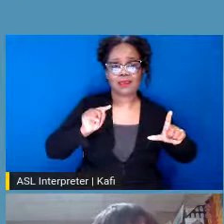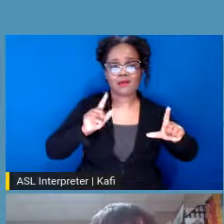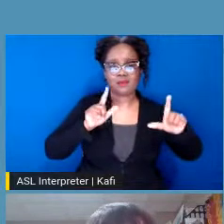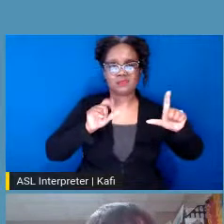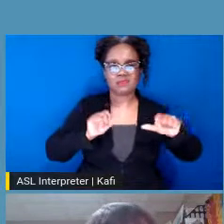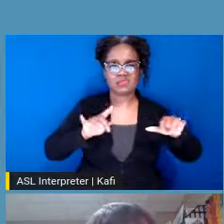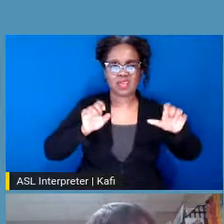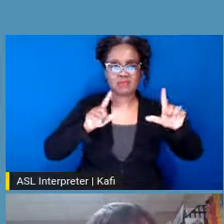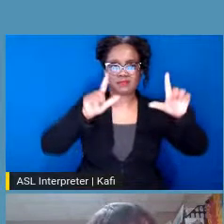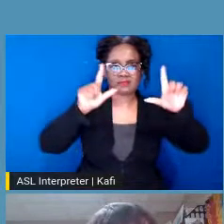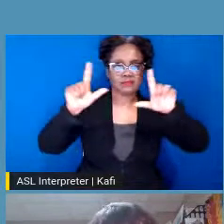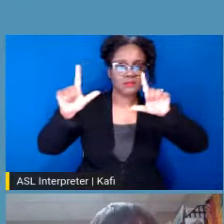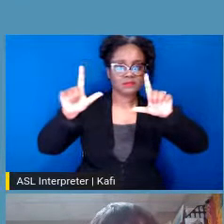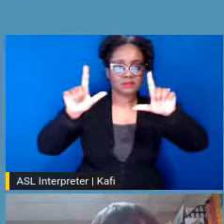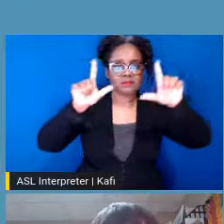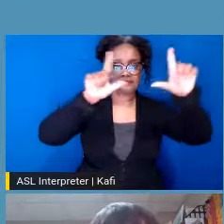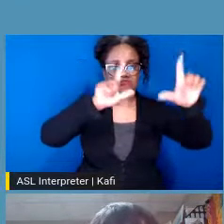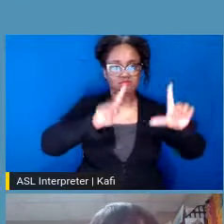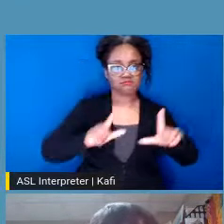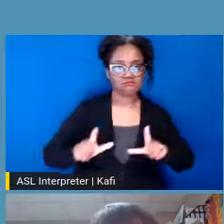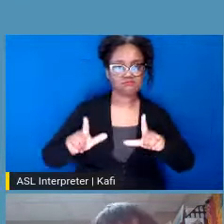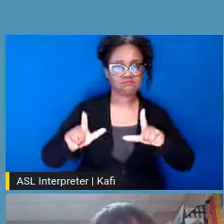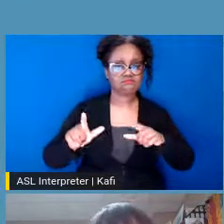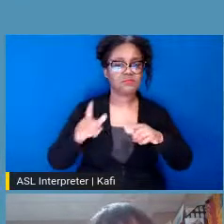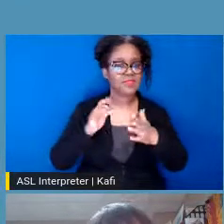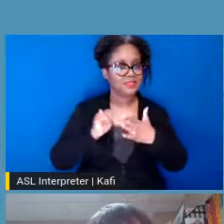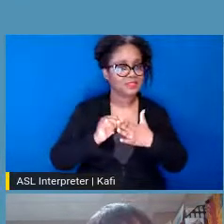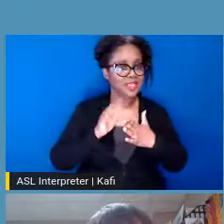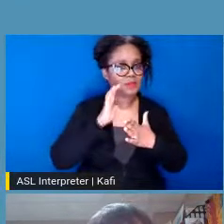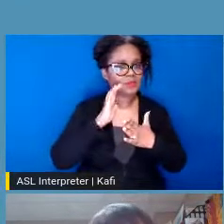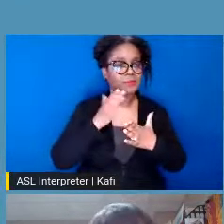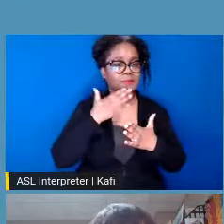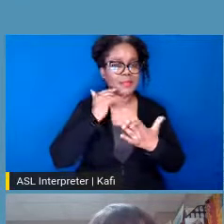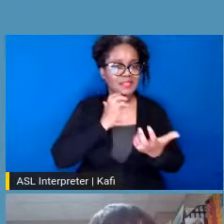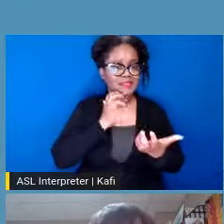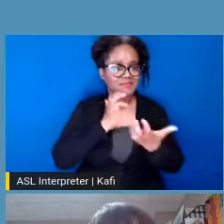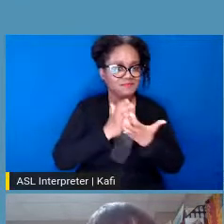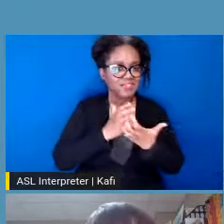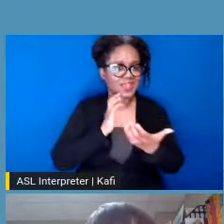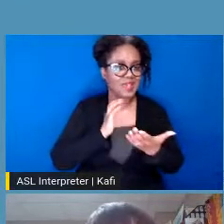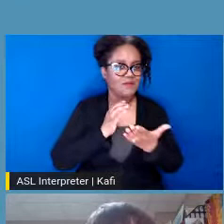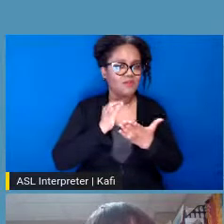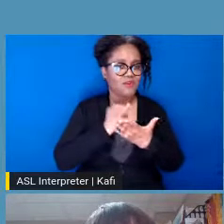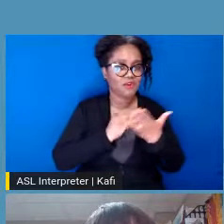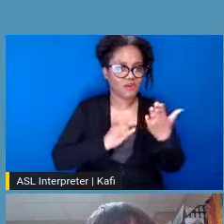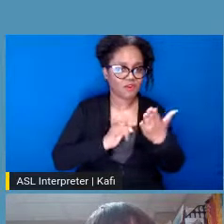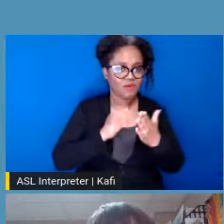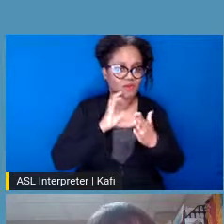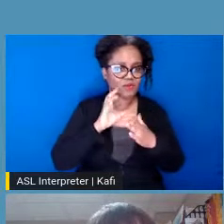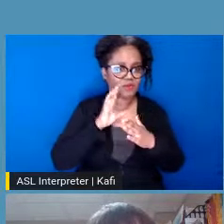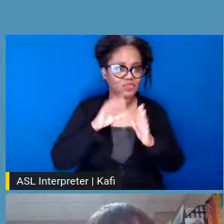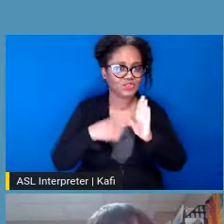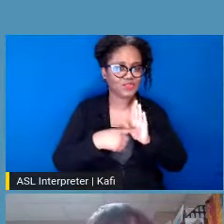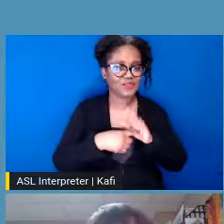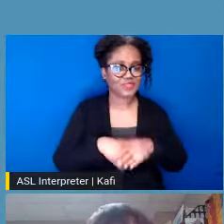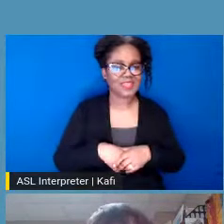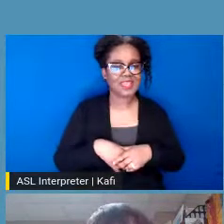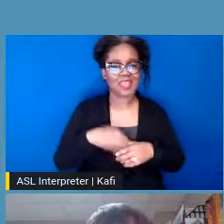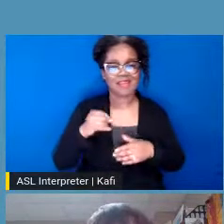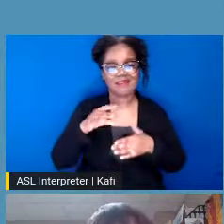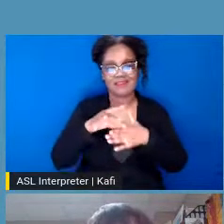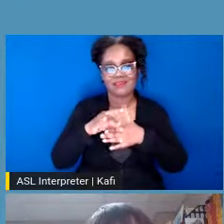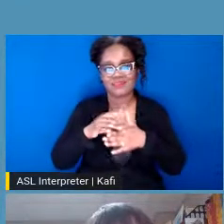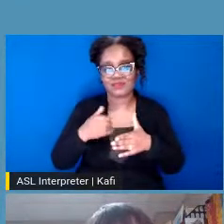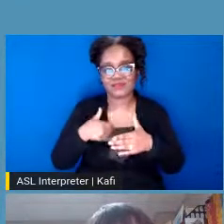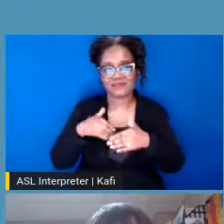the orientation of the artwork that we were featuring and the other content that we had available. And